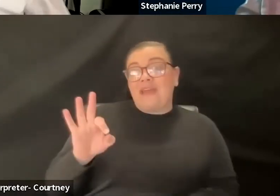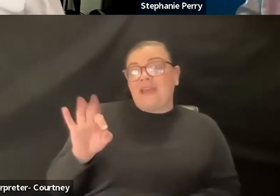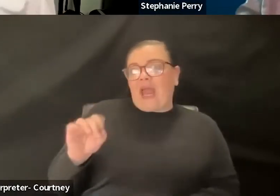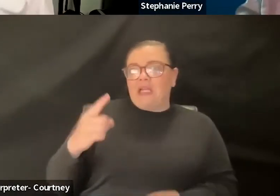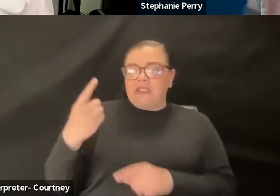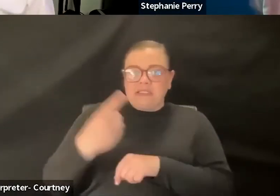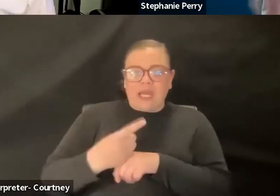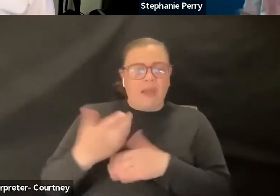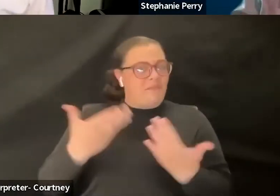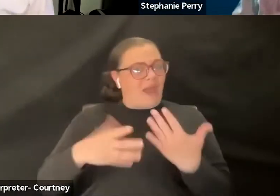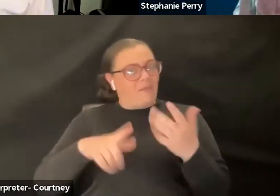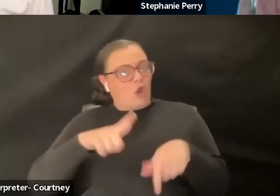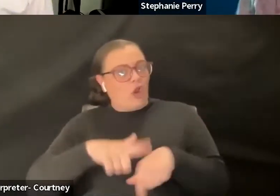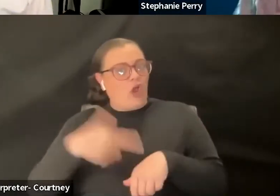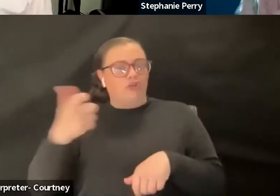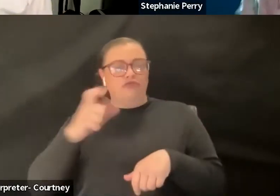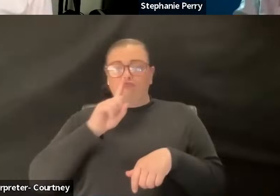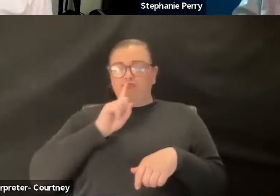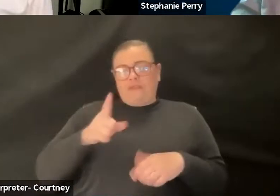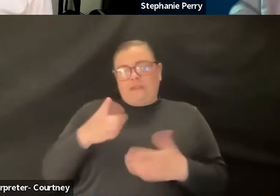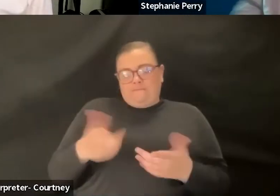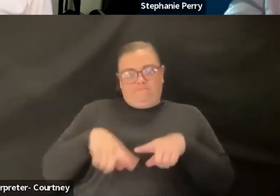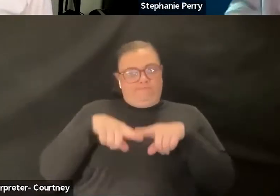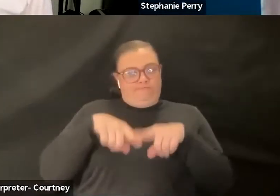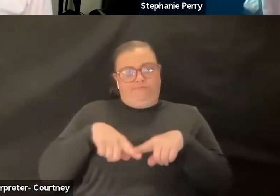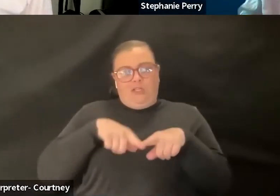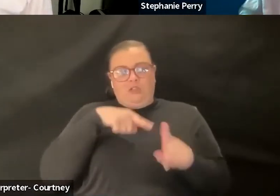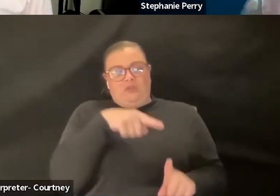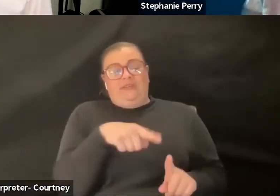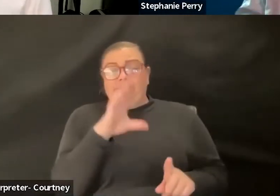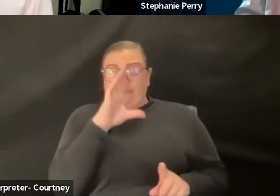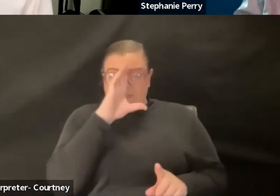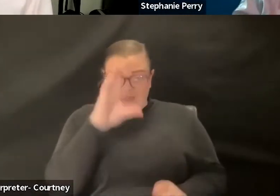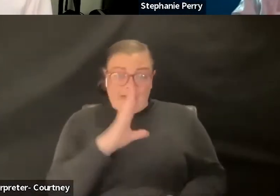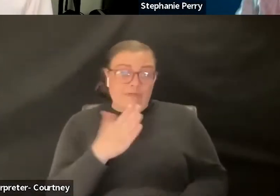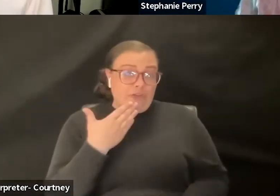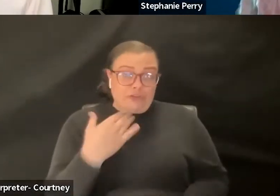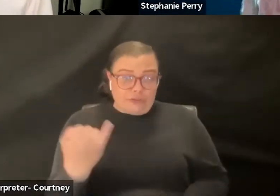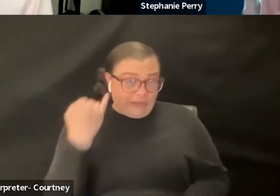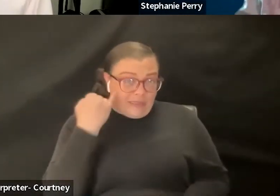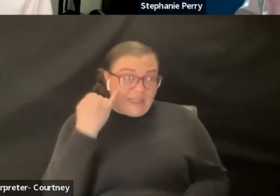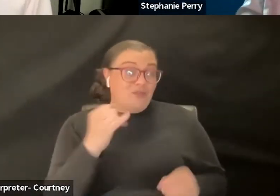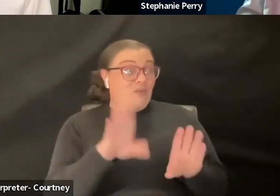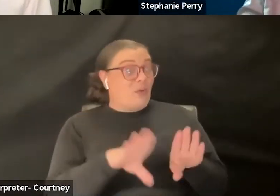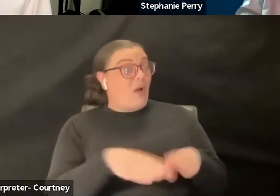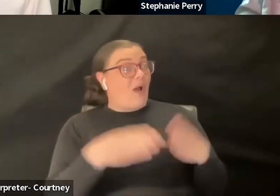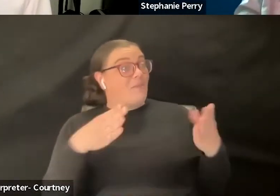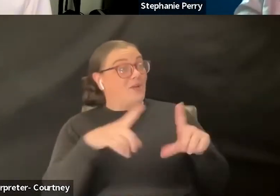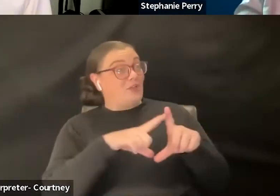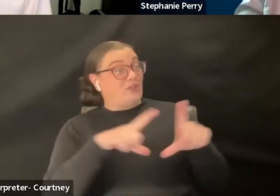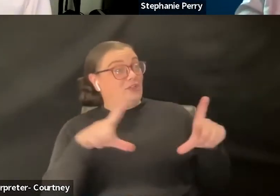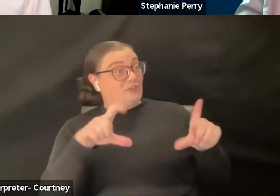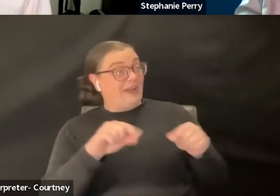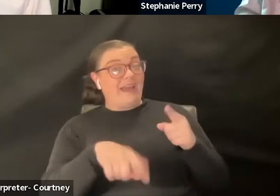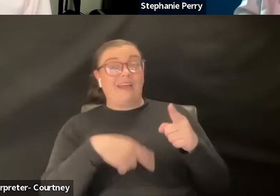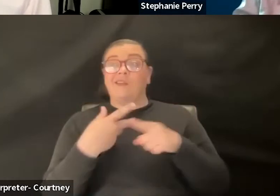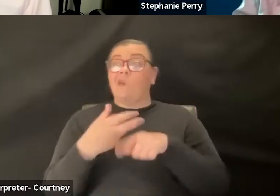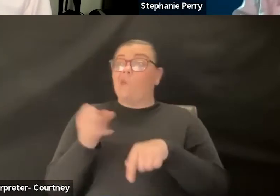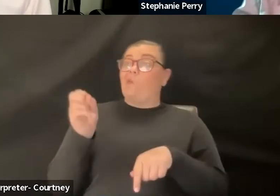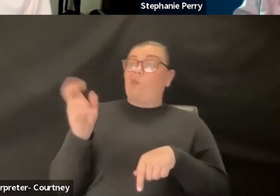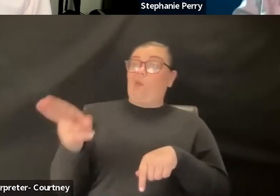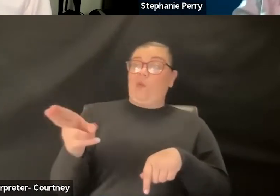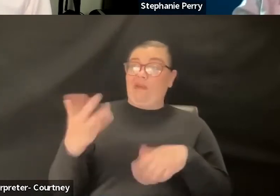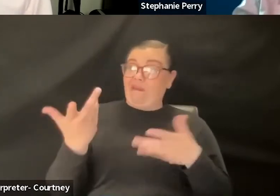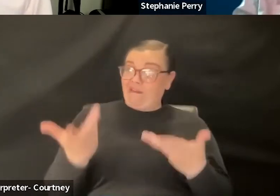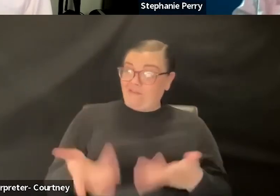idea to open up, your salary check and just toss out in the trash the postmark envelope. I would advise that